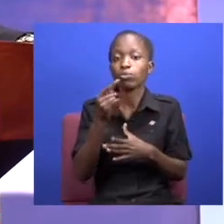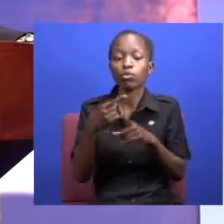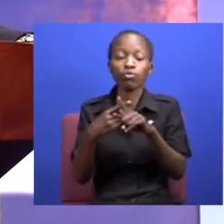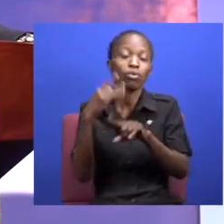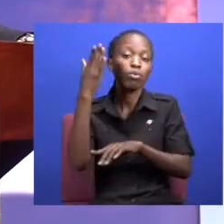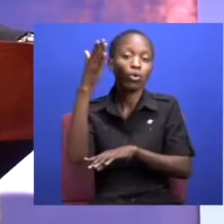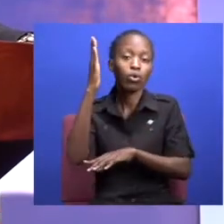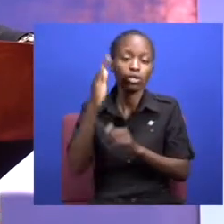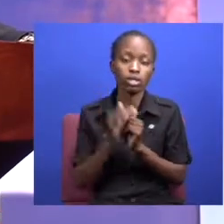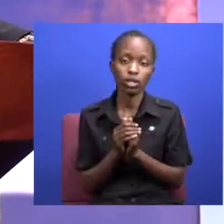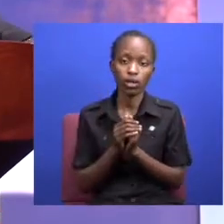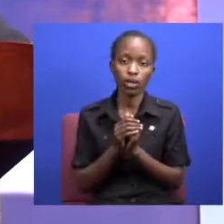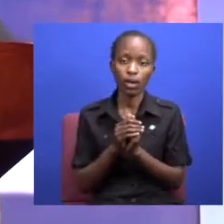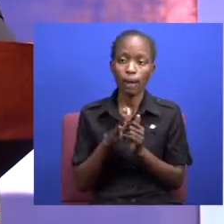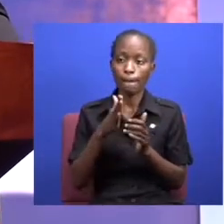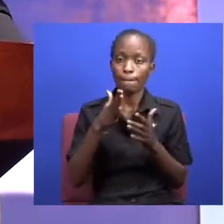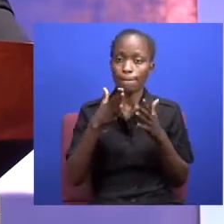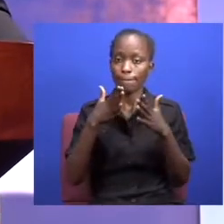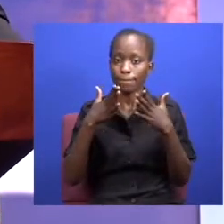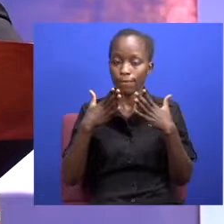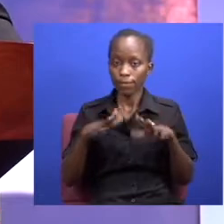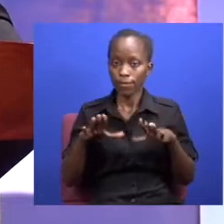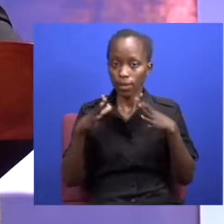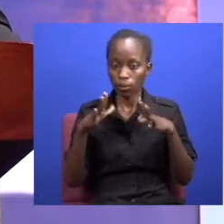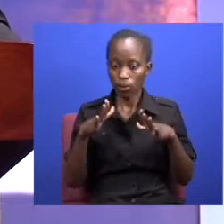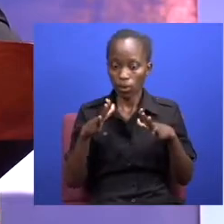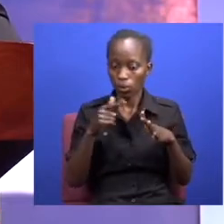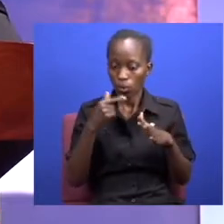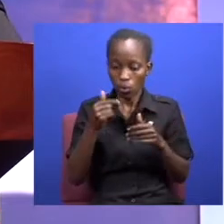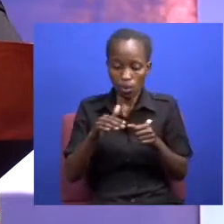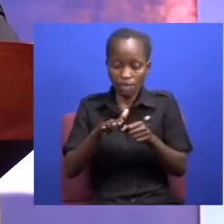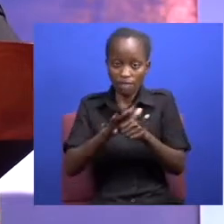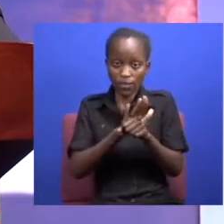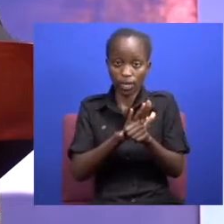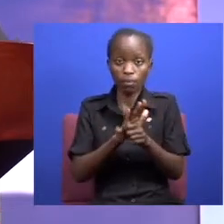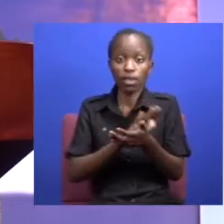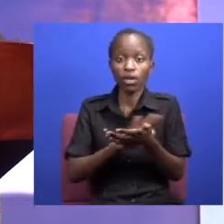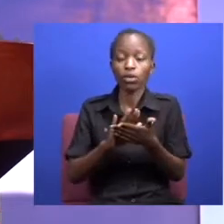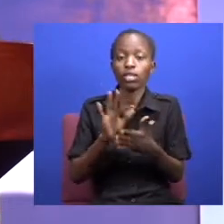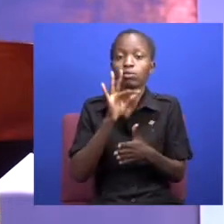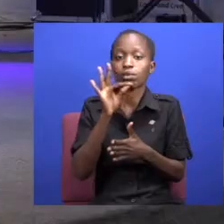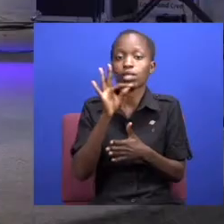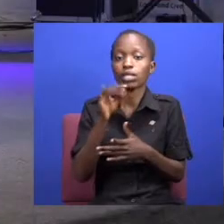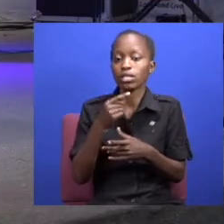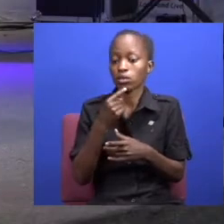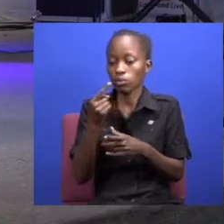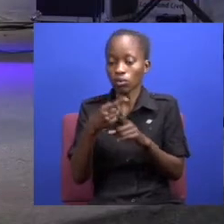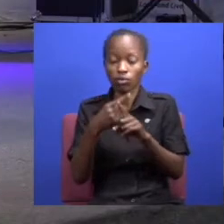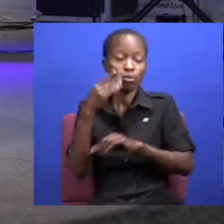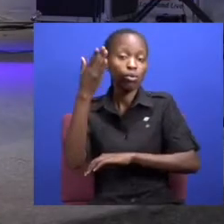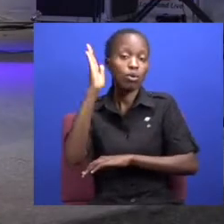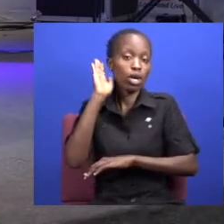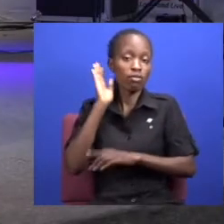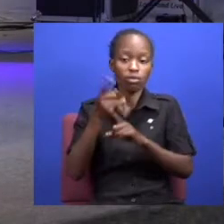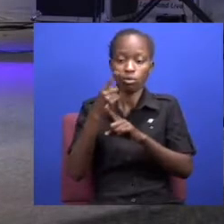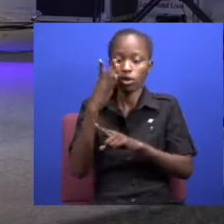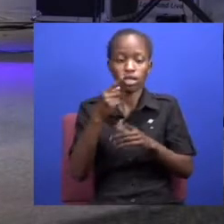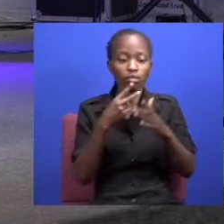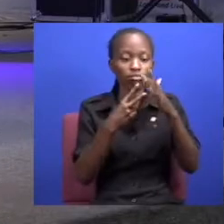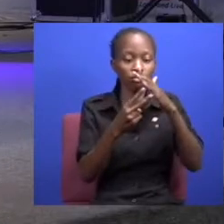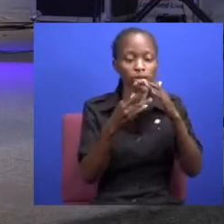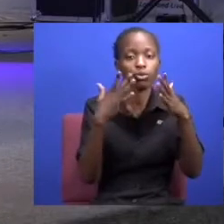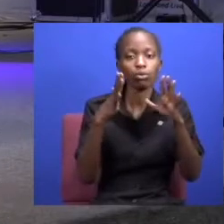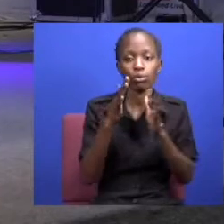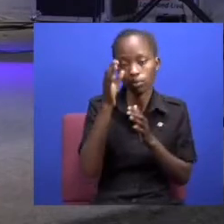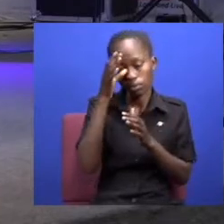God." Men, he says, moved by the Holy Spirit spoke from God. So from